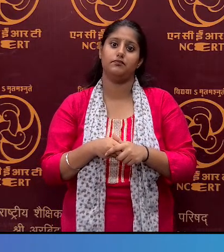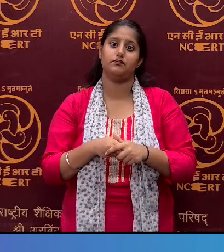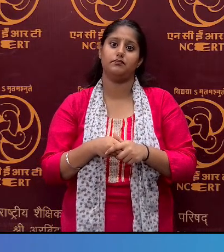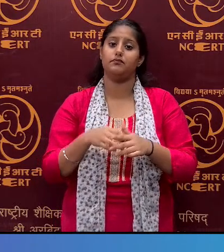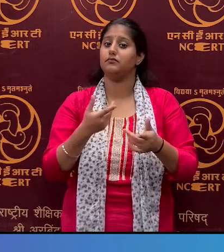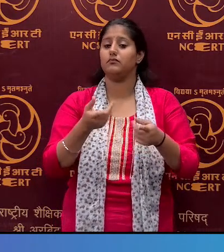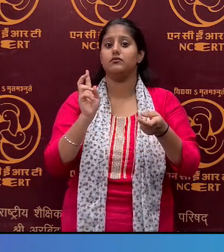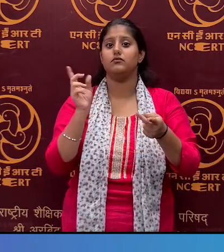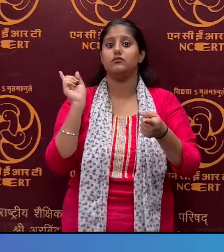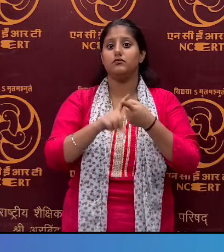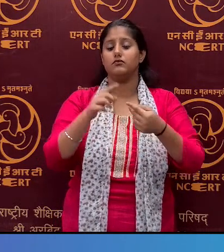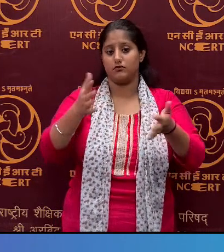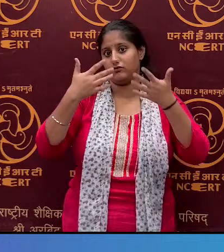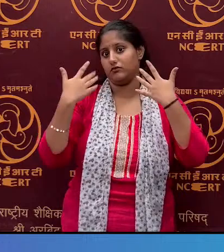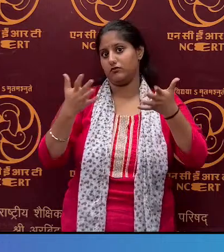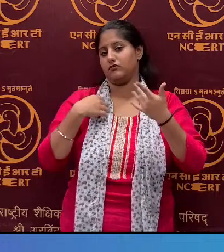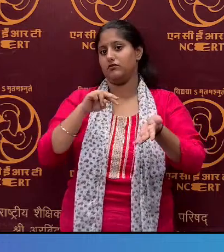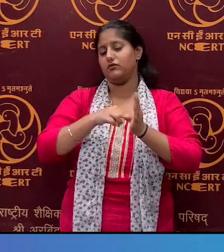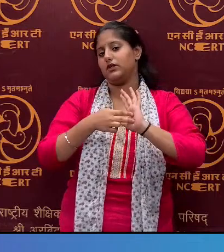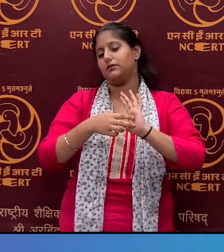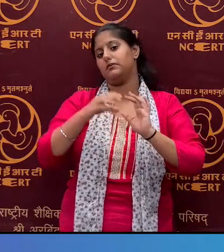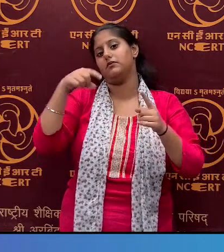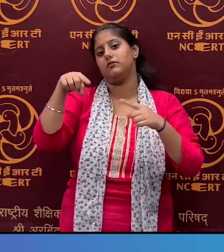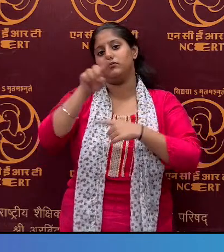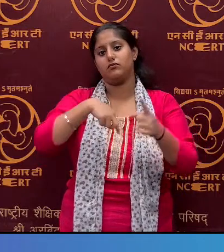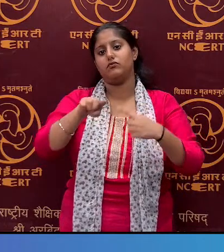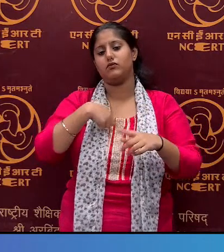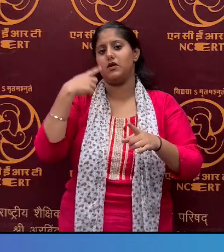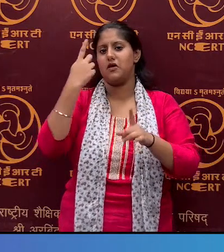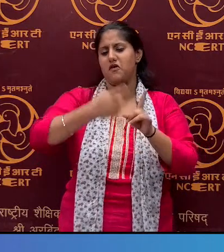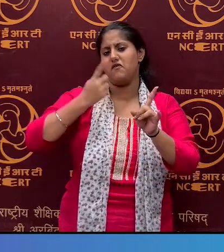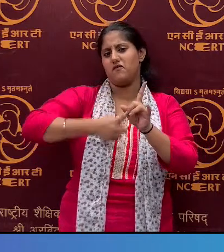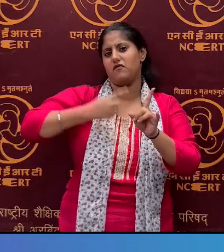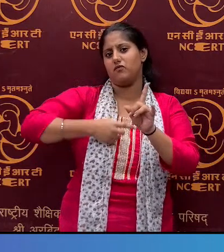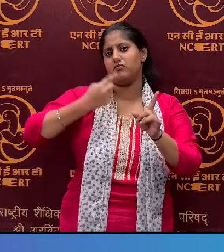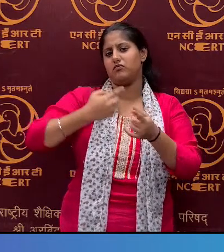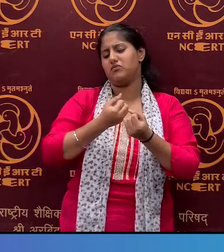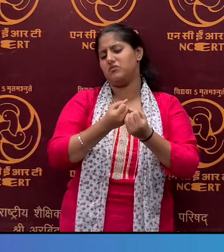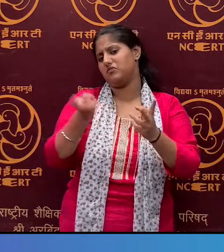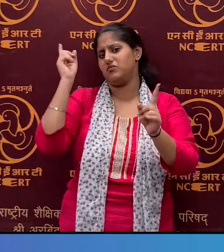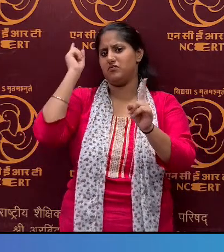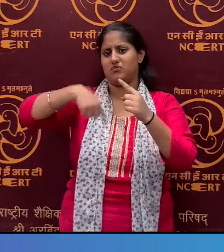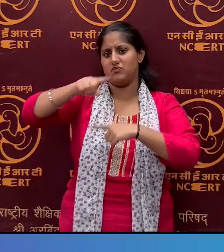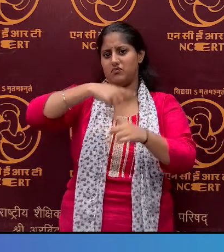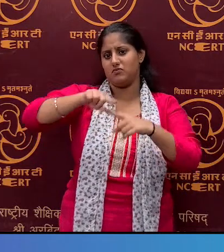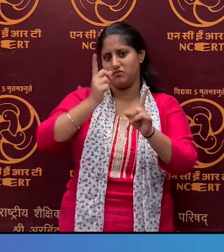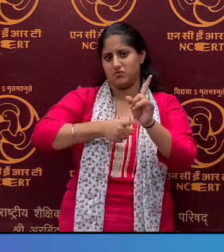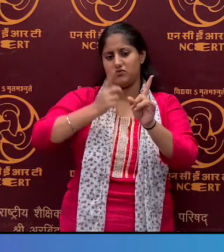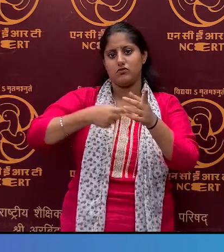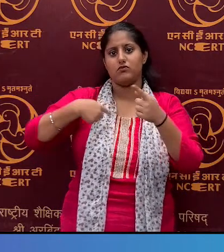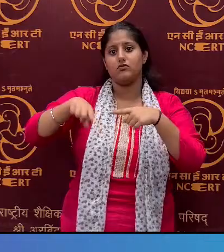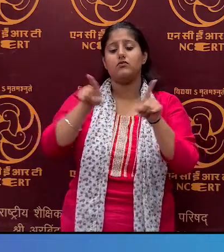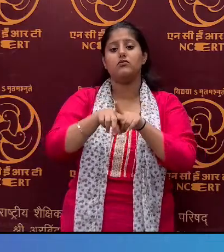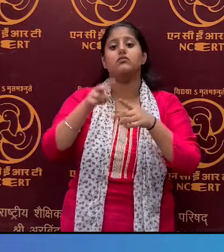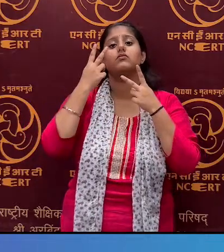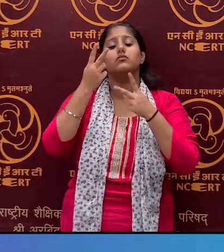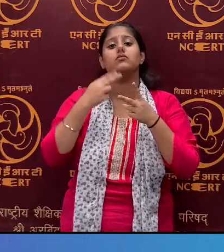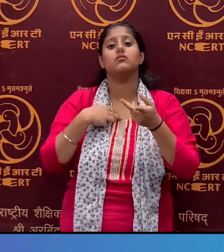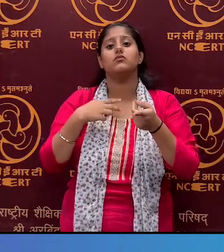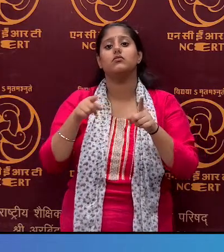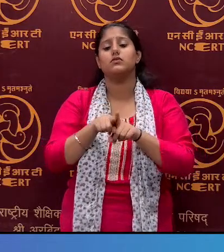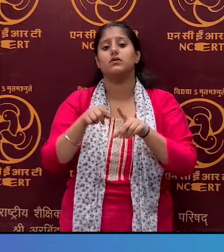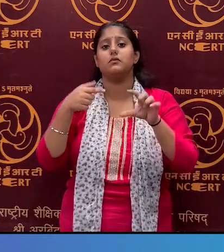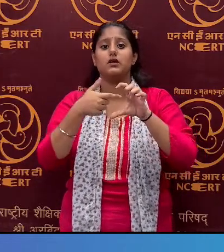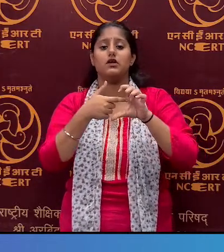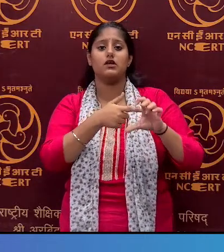climate. One of them is cyclone. Every year we experience many cyclones, especially on the eastern coast of India. Eastern